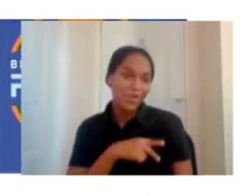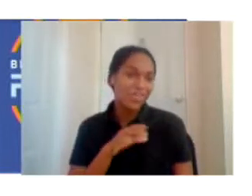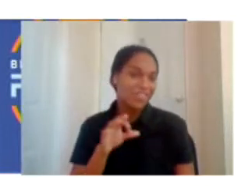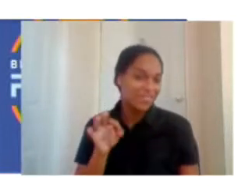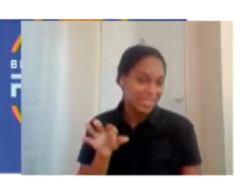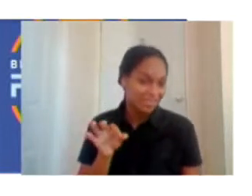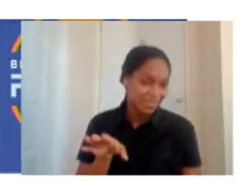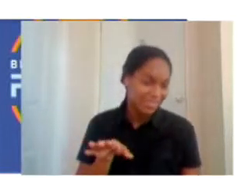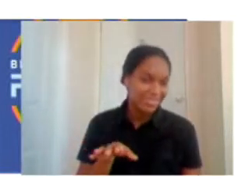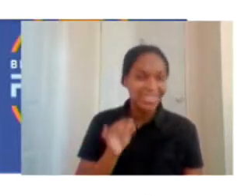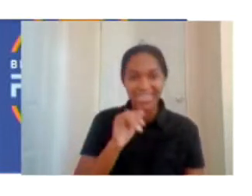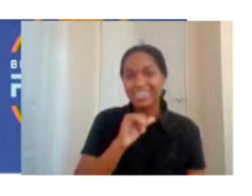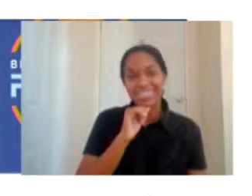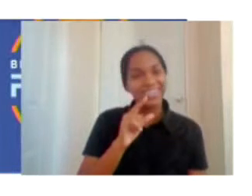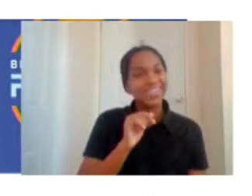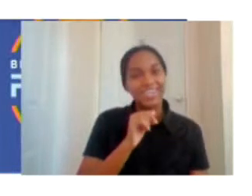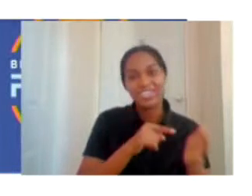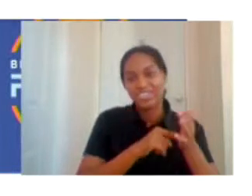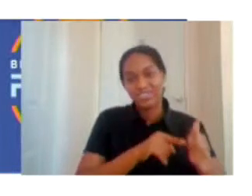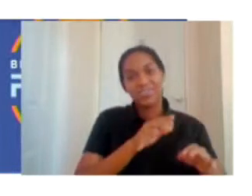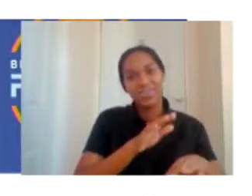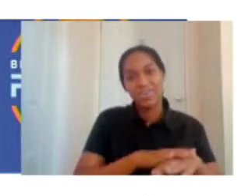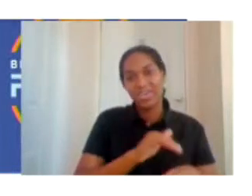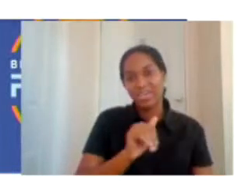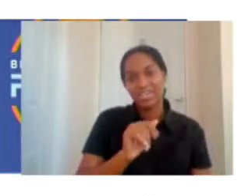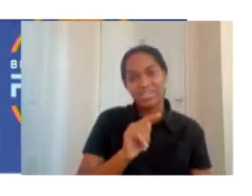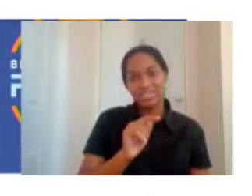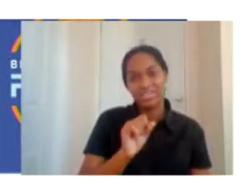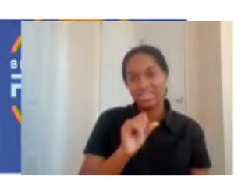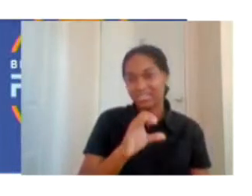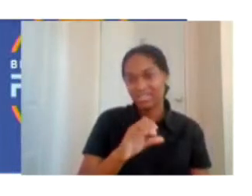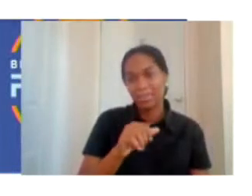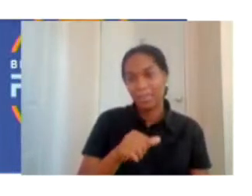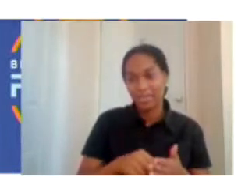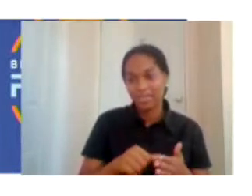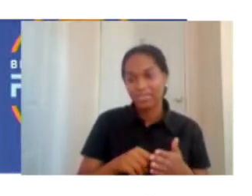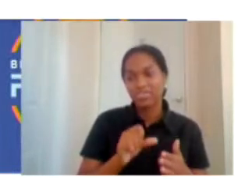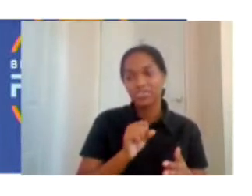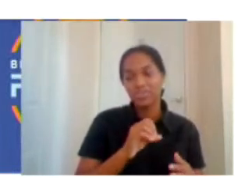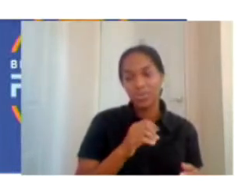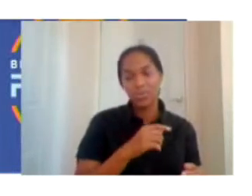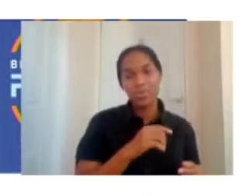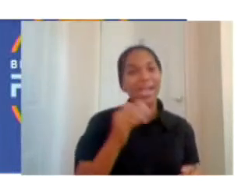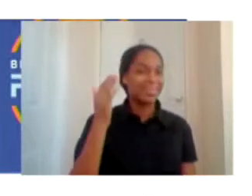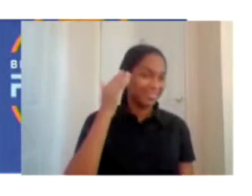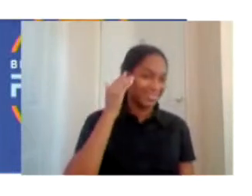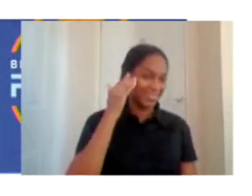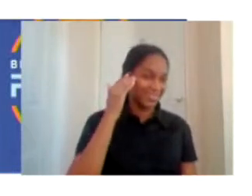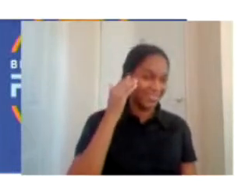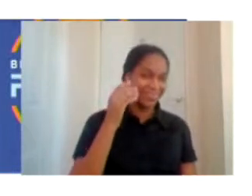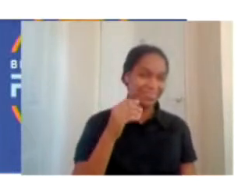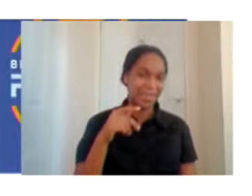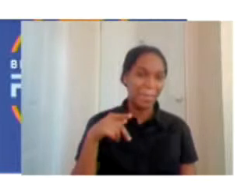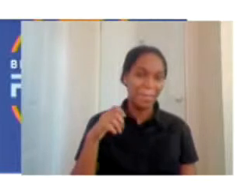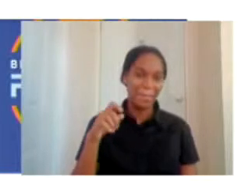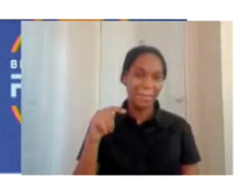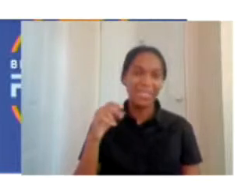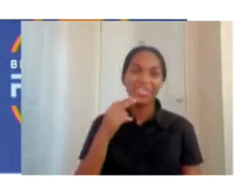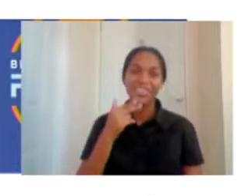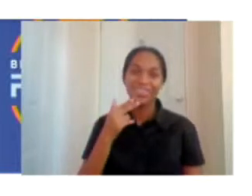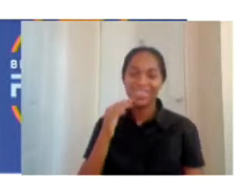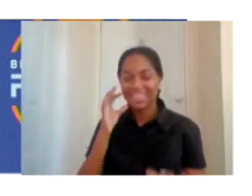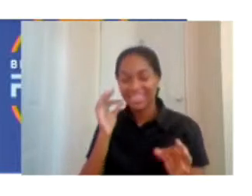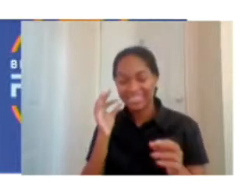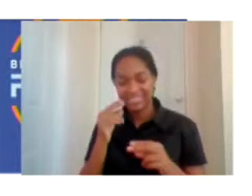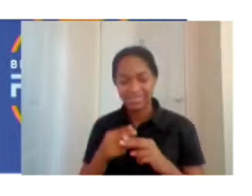But that's not going to show up on ATSC's page. So I know, Pete's cute. So